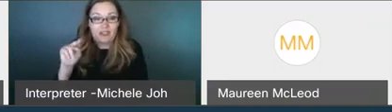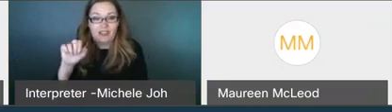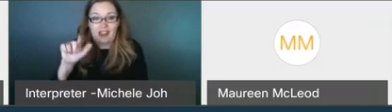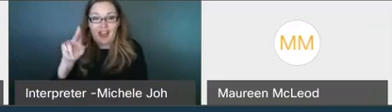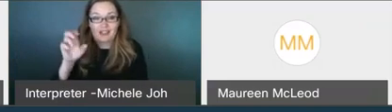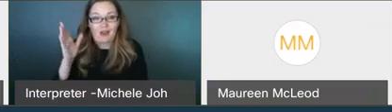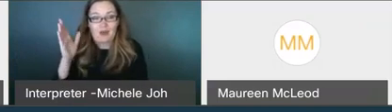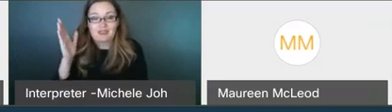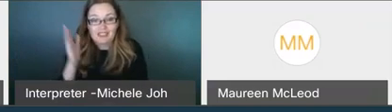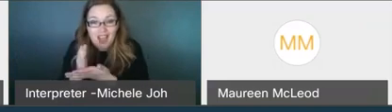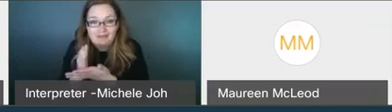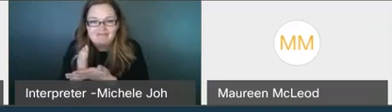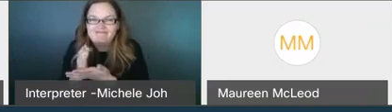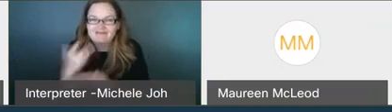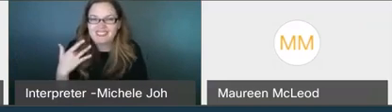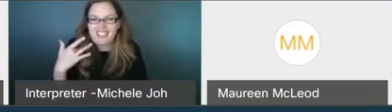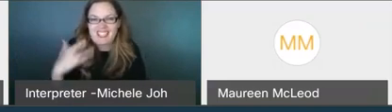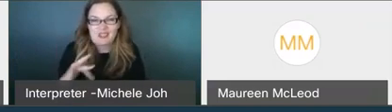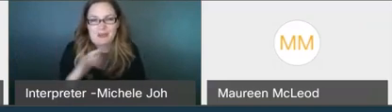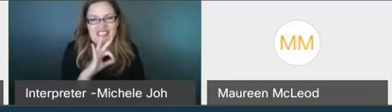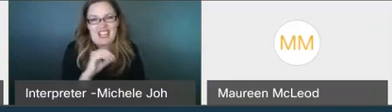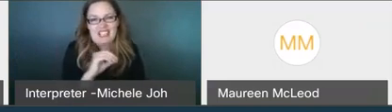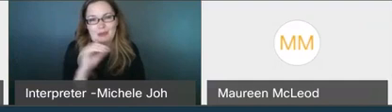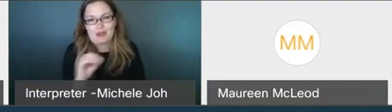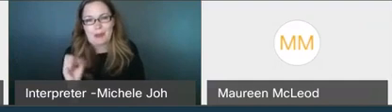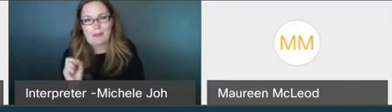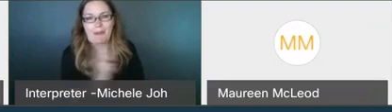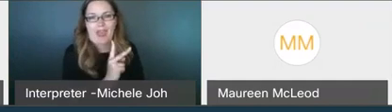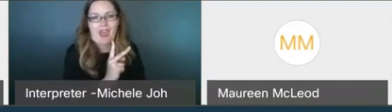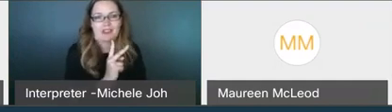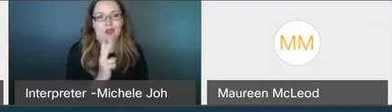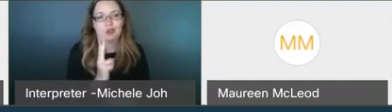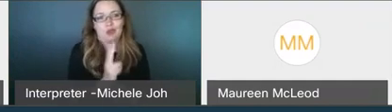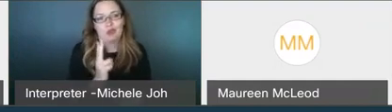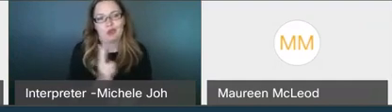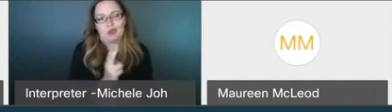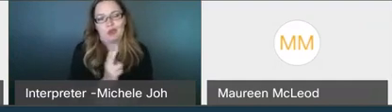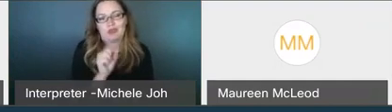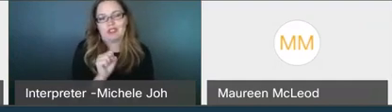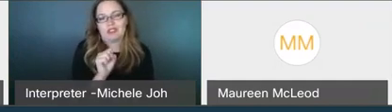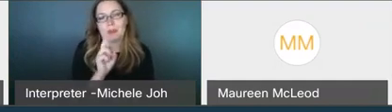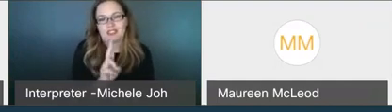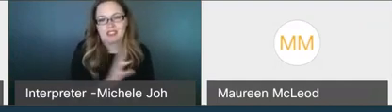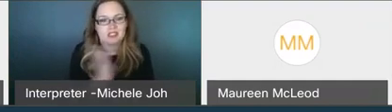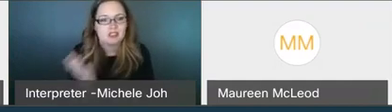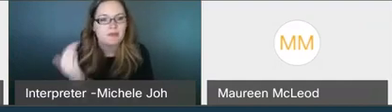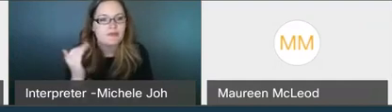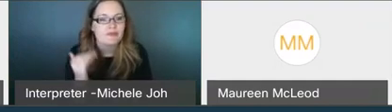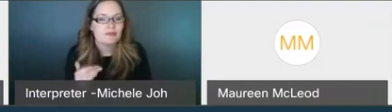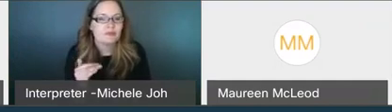use disorders. There's some liver side effects. One of the major things to me, in addition to